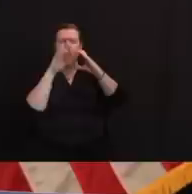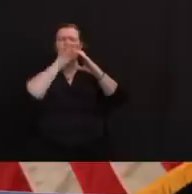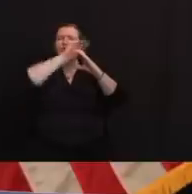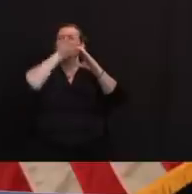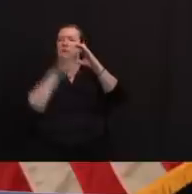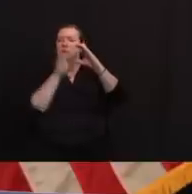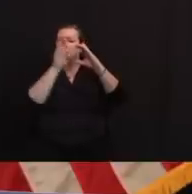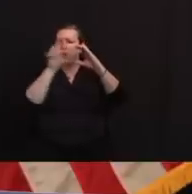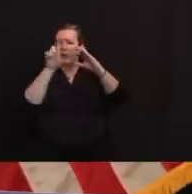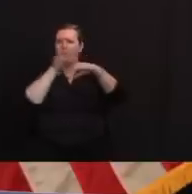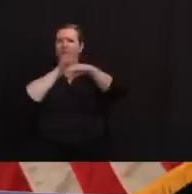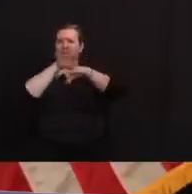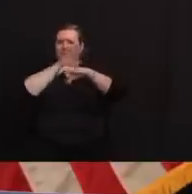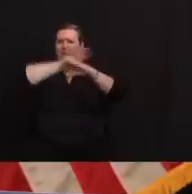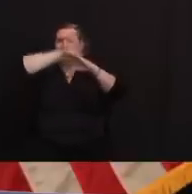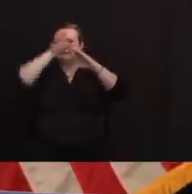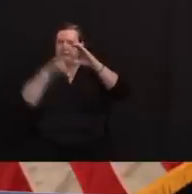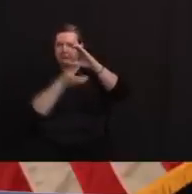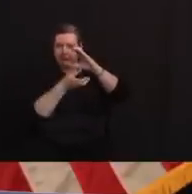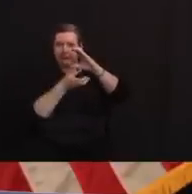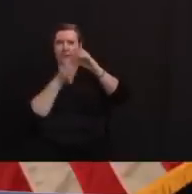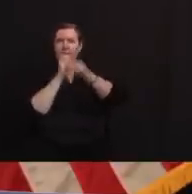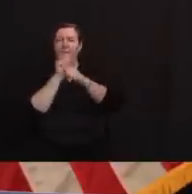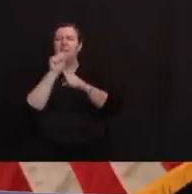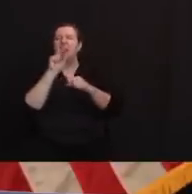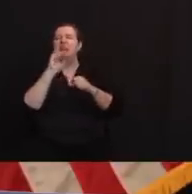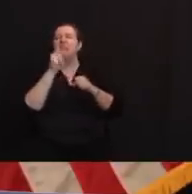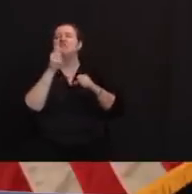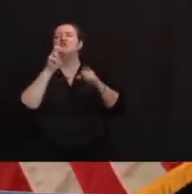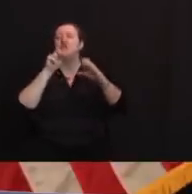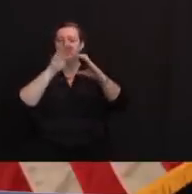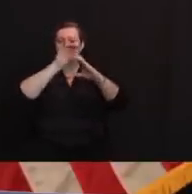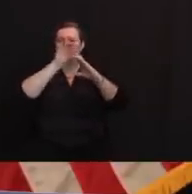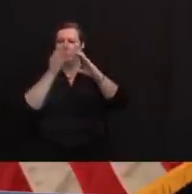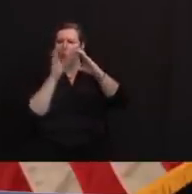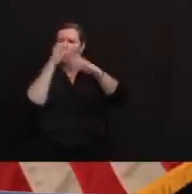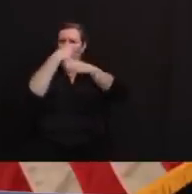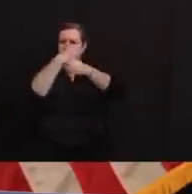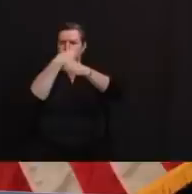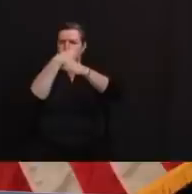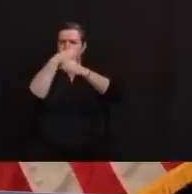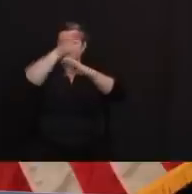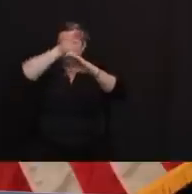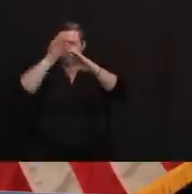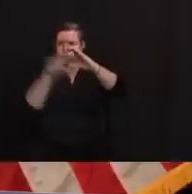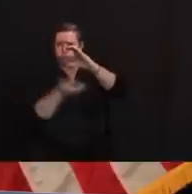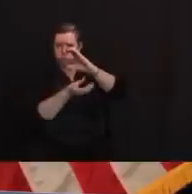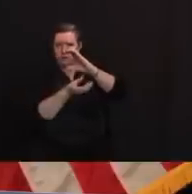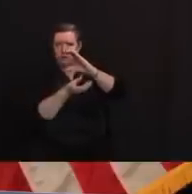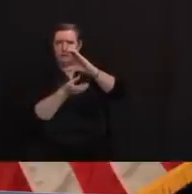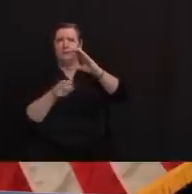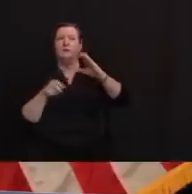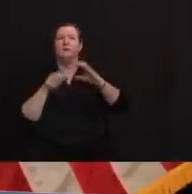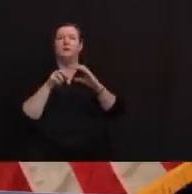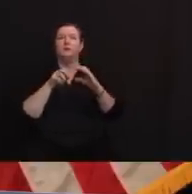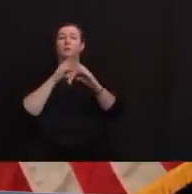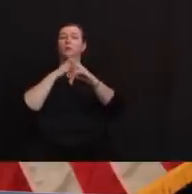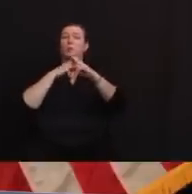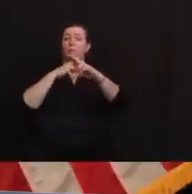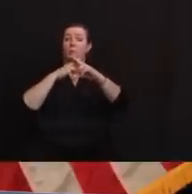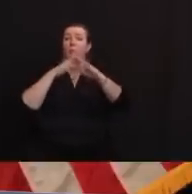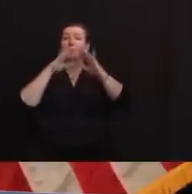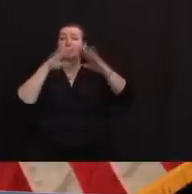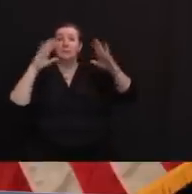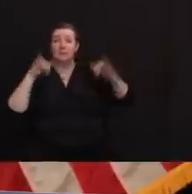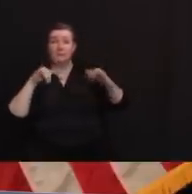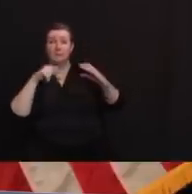call antigen. That protein is then released into the body, and the immune system recognizes as a foreign body, and